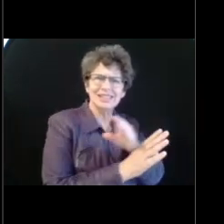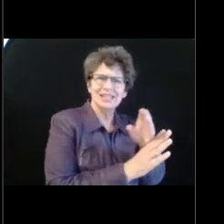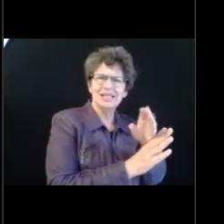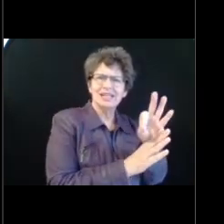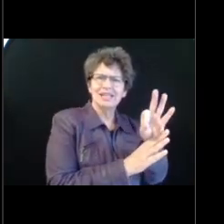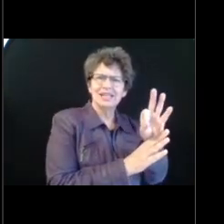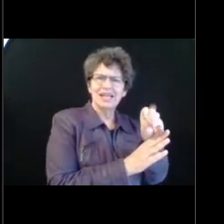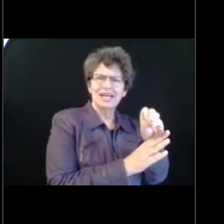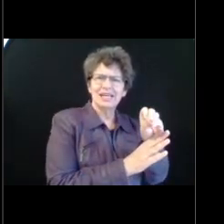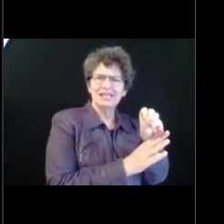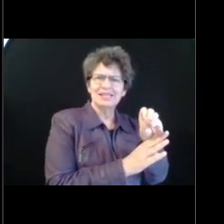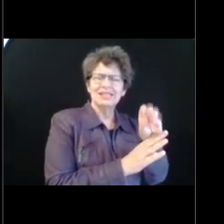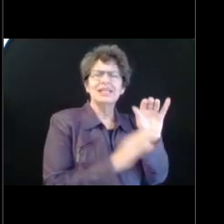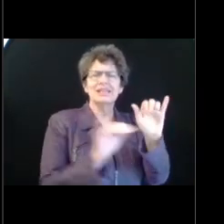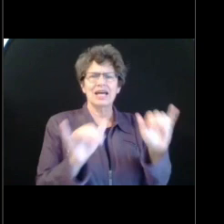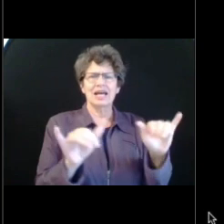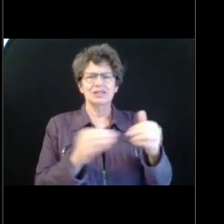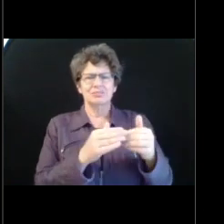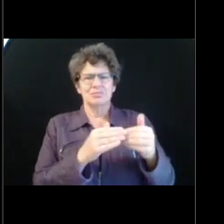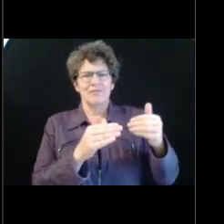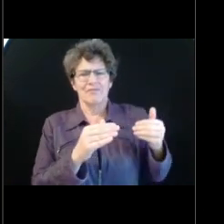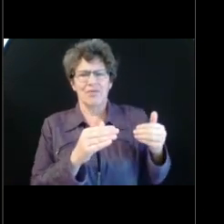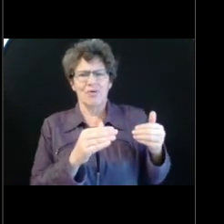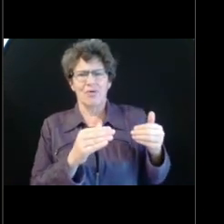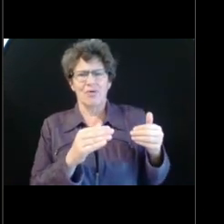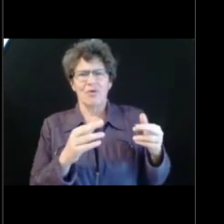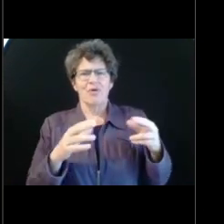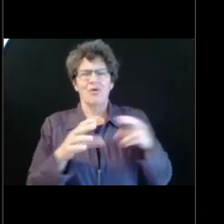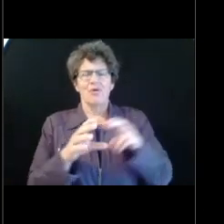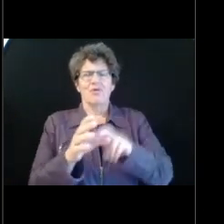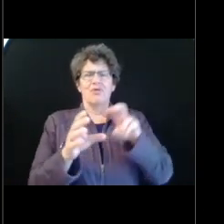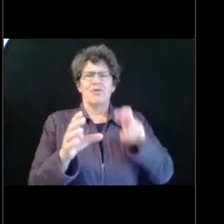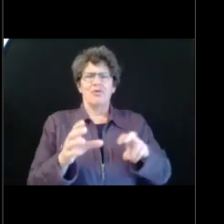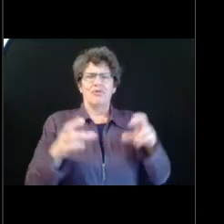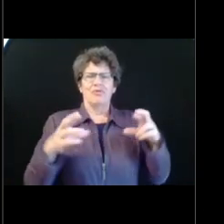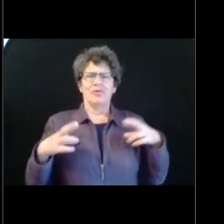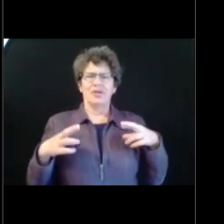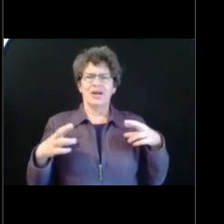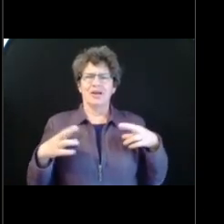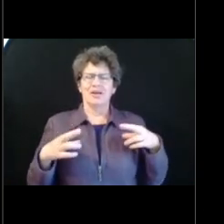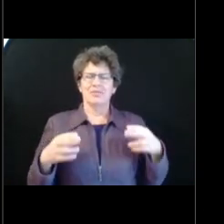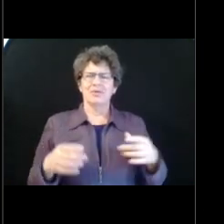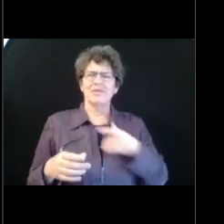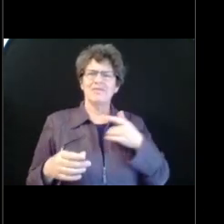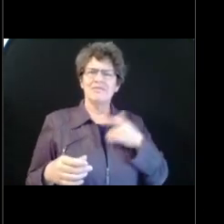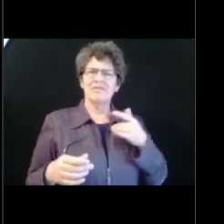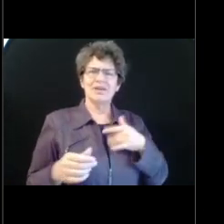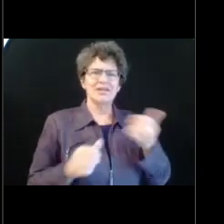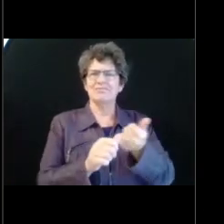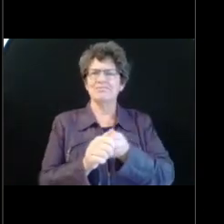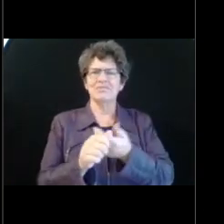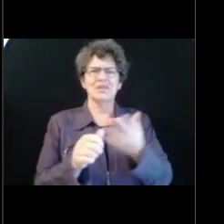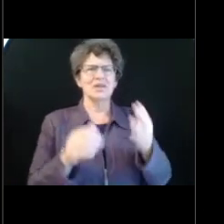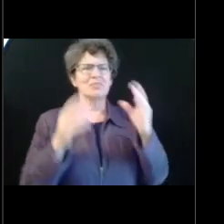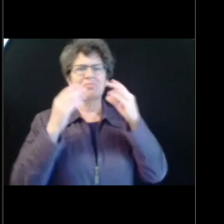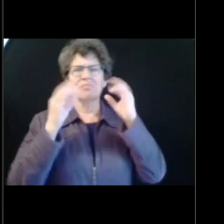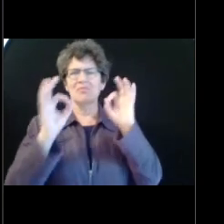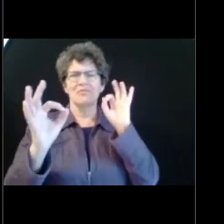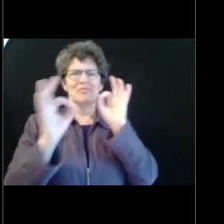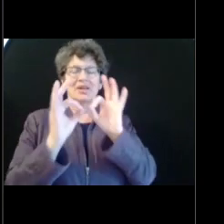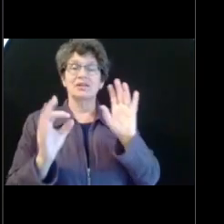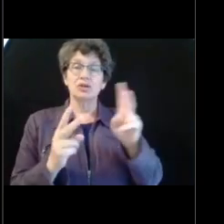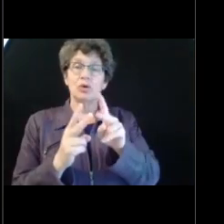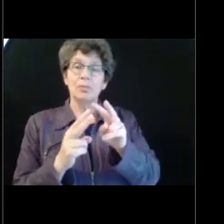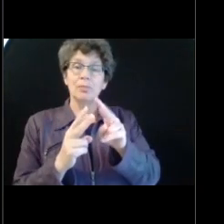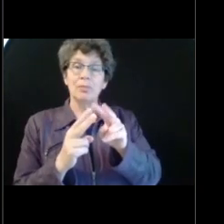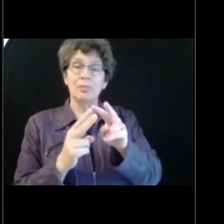and the golden years, just when your partner is getting old along with you and you're both running out of steam, Alzheimer's